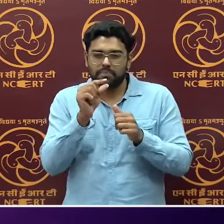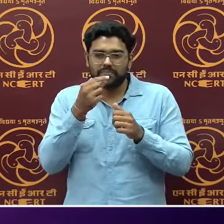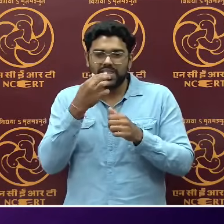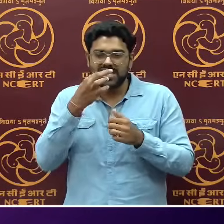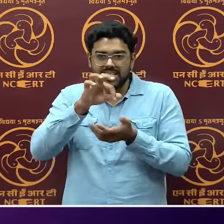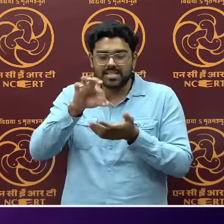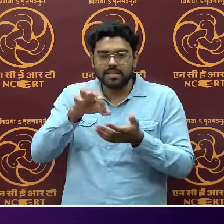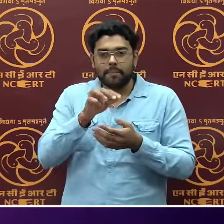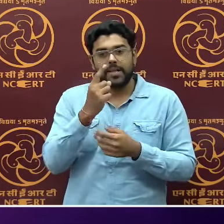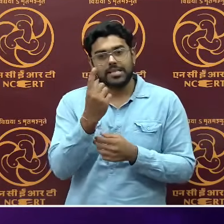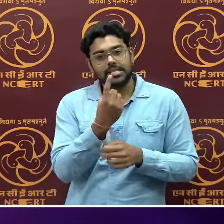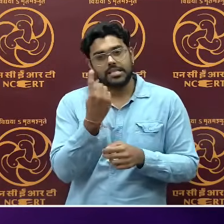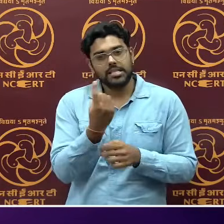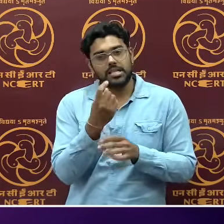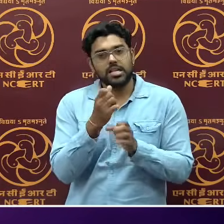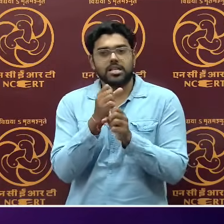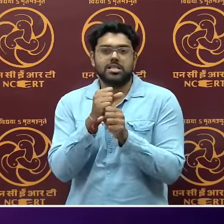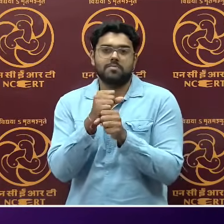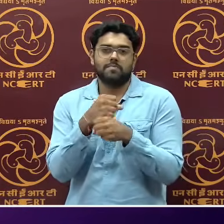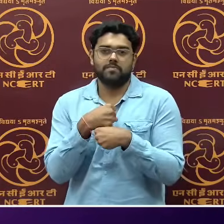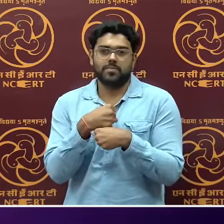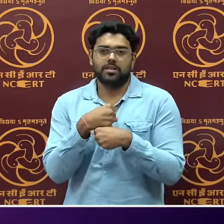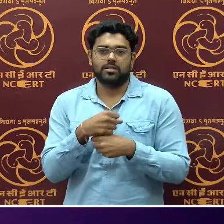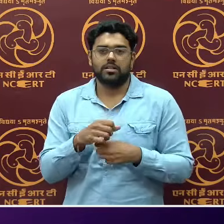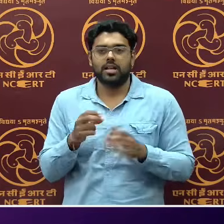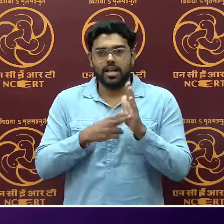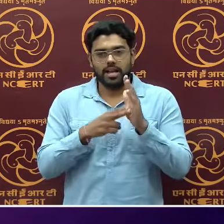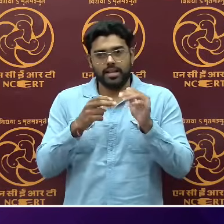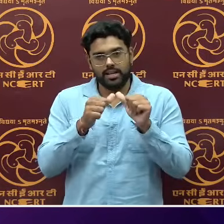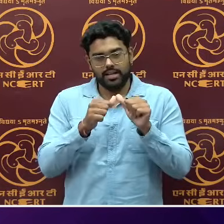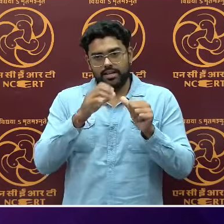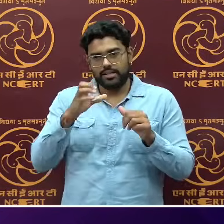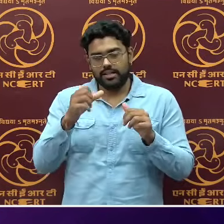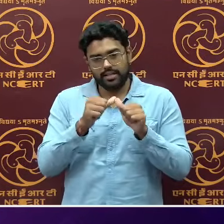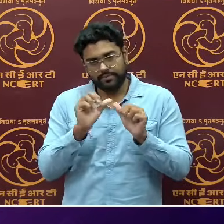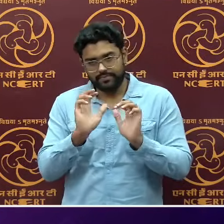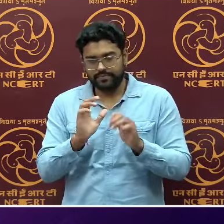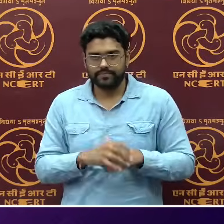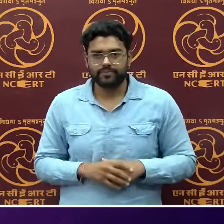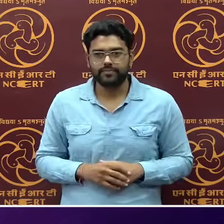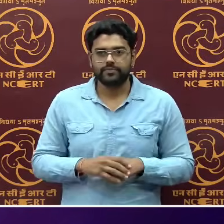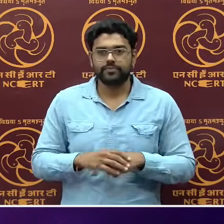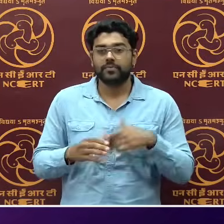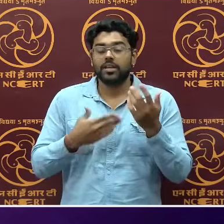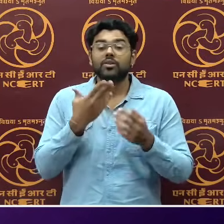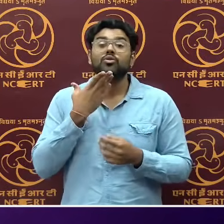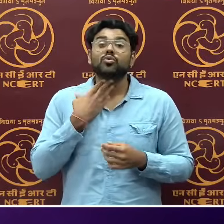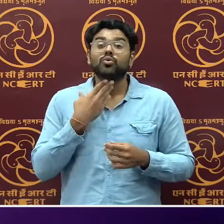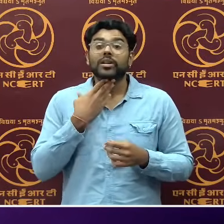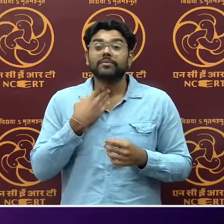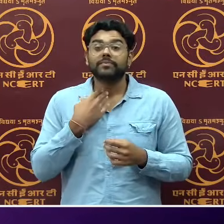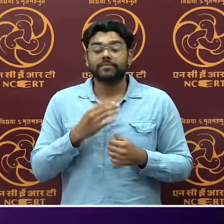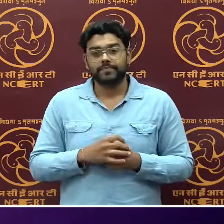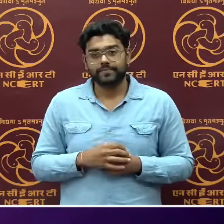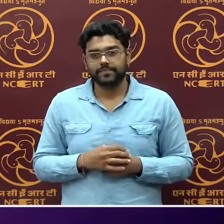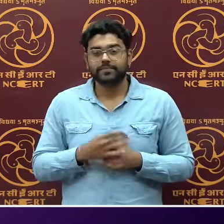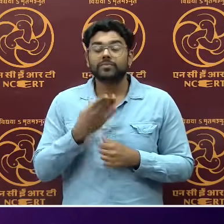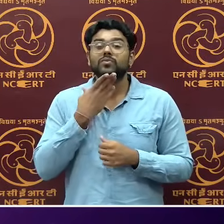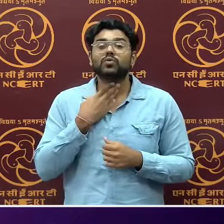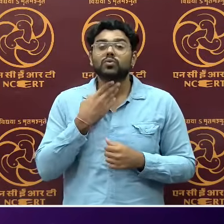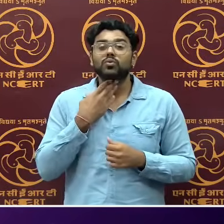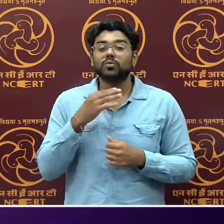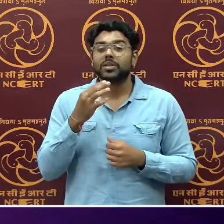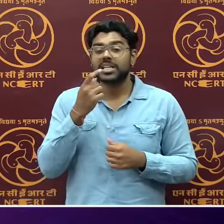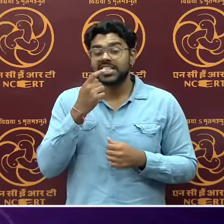up of just one type of substance, that is NaCl. Then sugar again. Sugar has